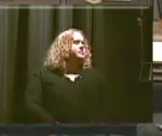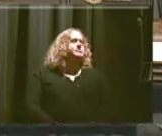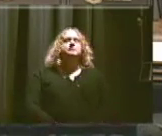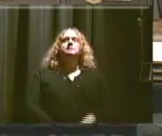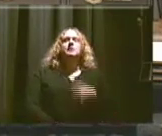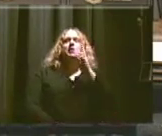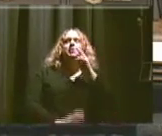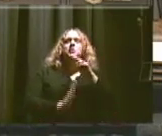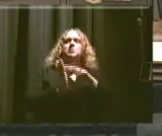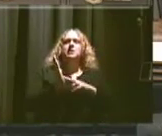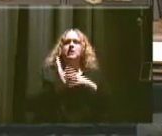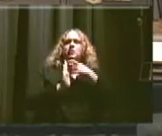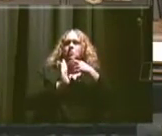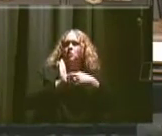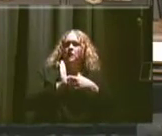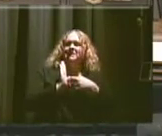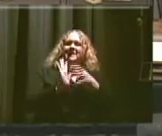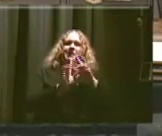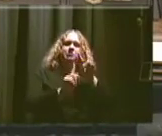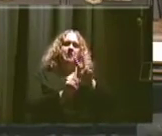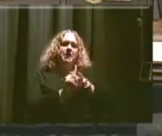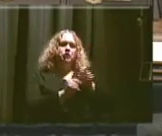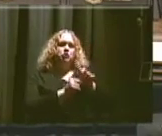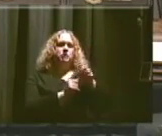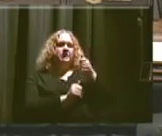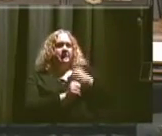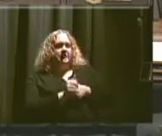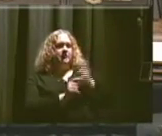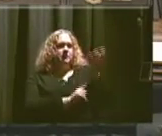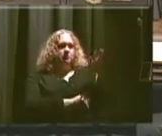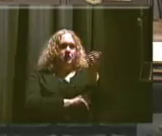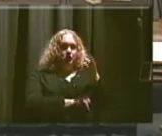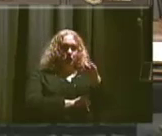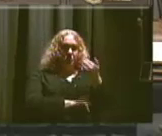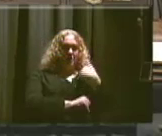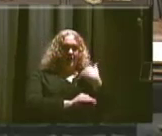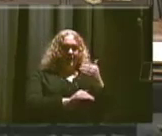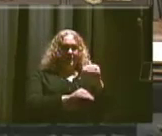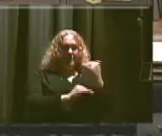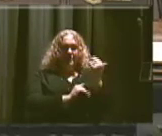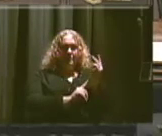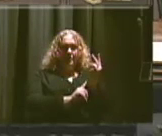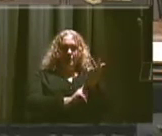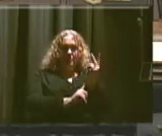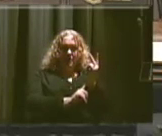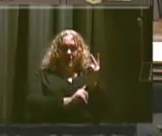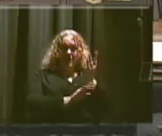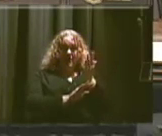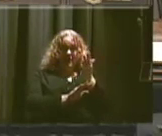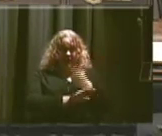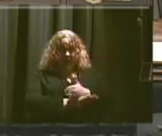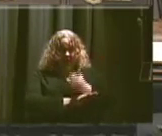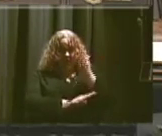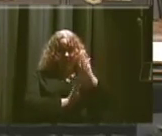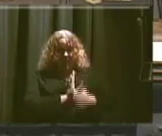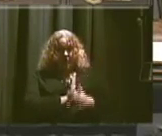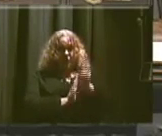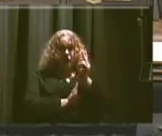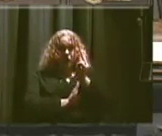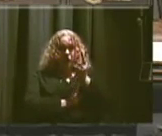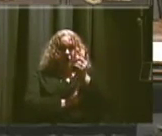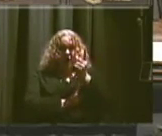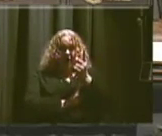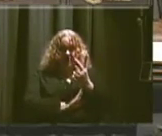rules that apply to each speaker. Each speaker is allowed 3 minutes to address the board. At the end of 2.5 minutes, a bell